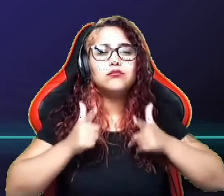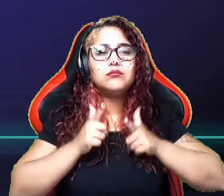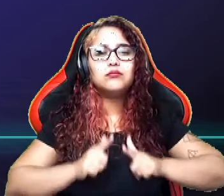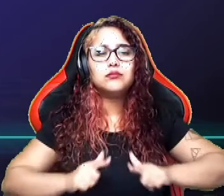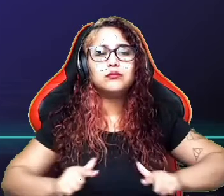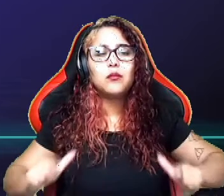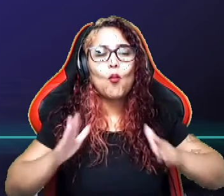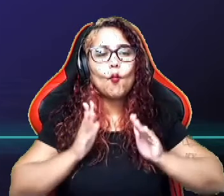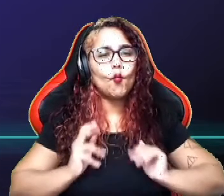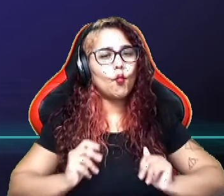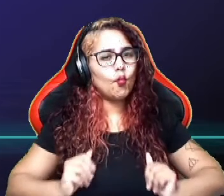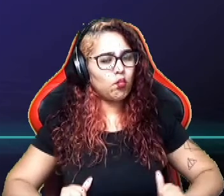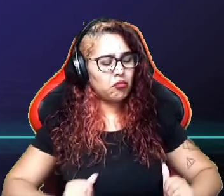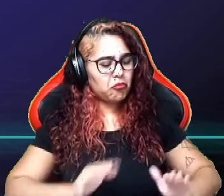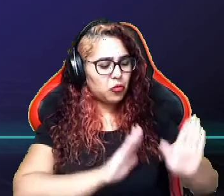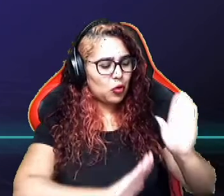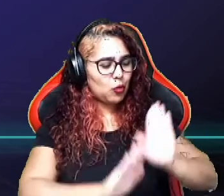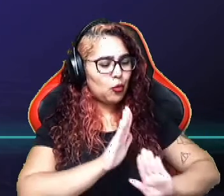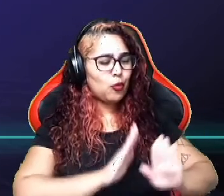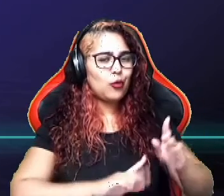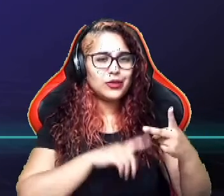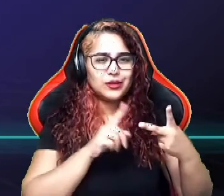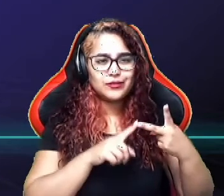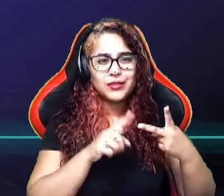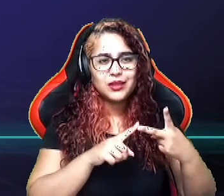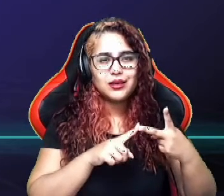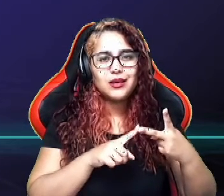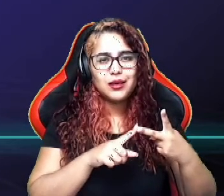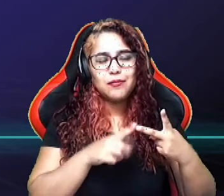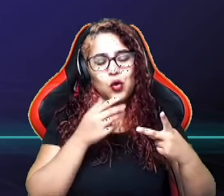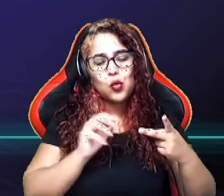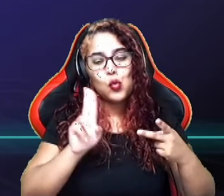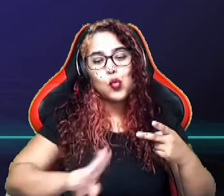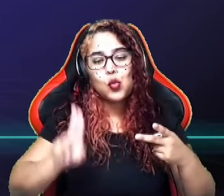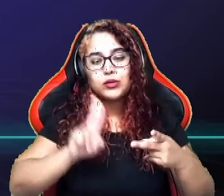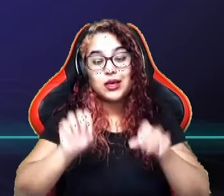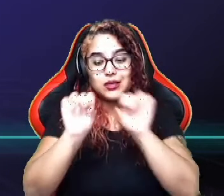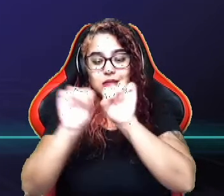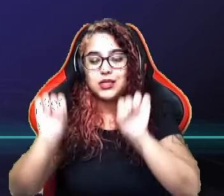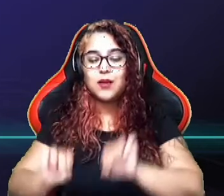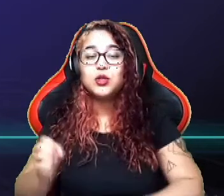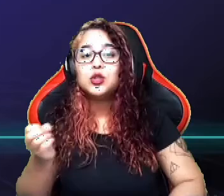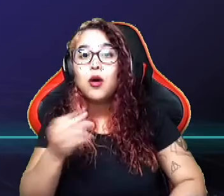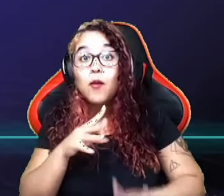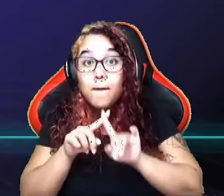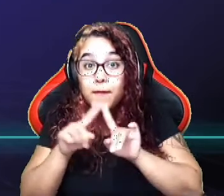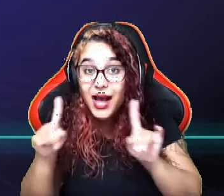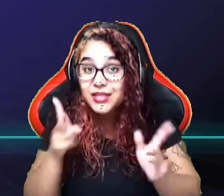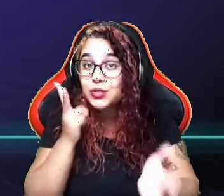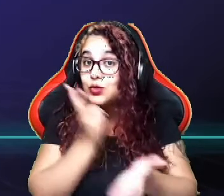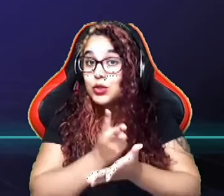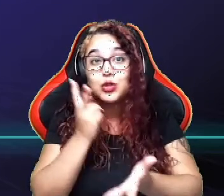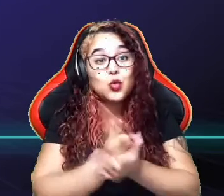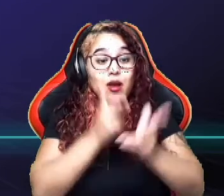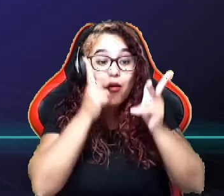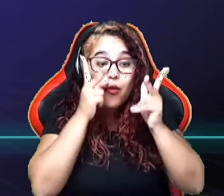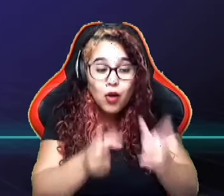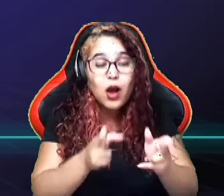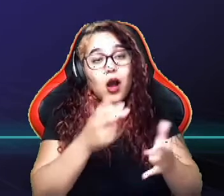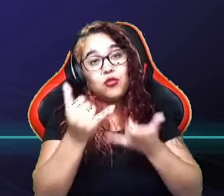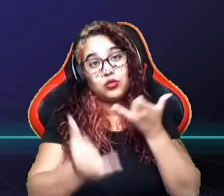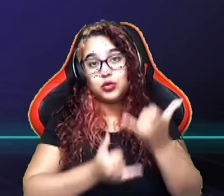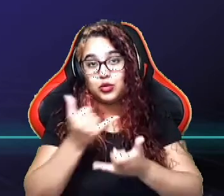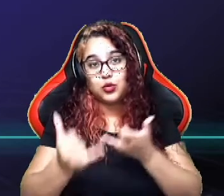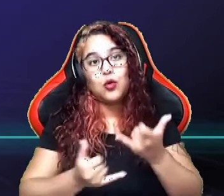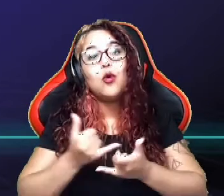it into more modern equipment to run in modern machines, but still, it's that very game